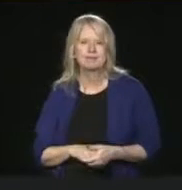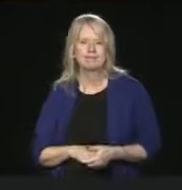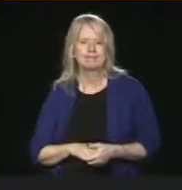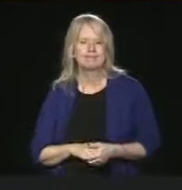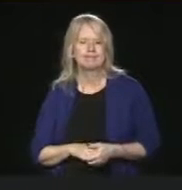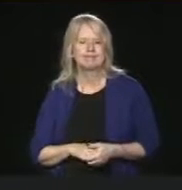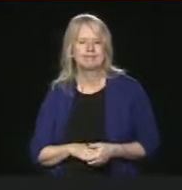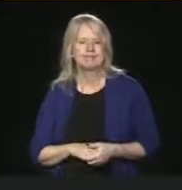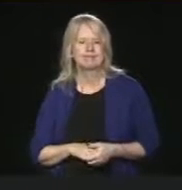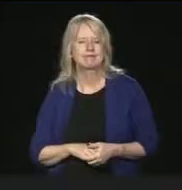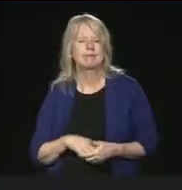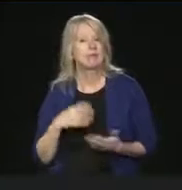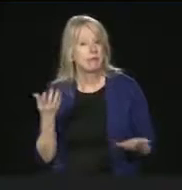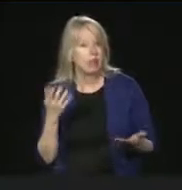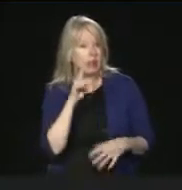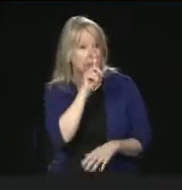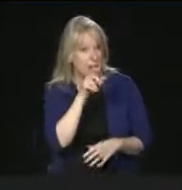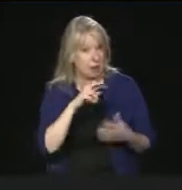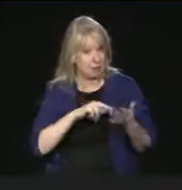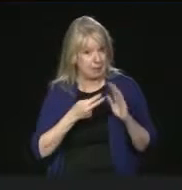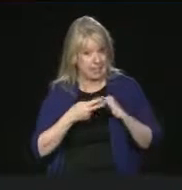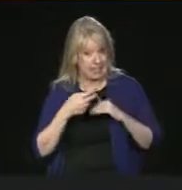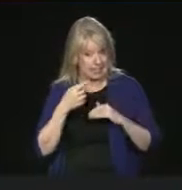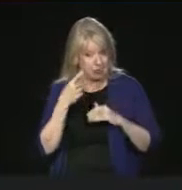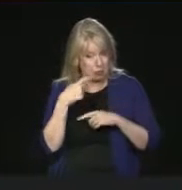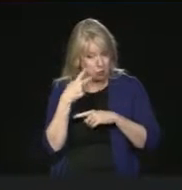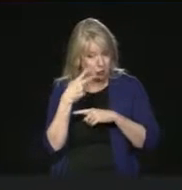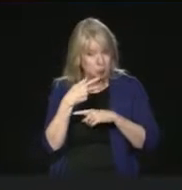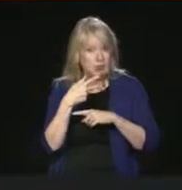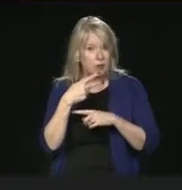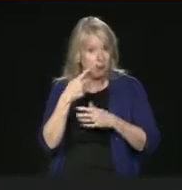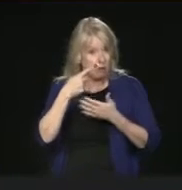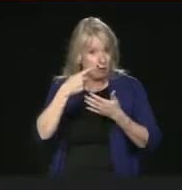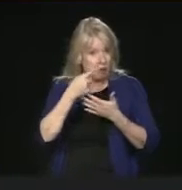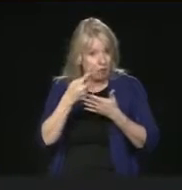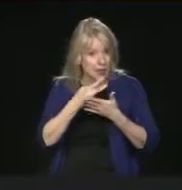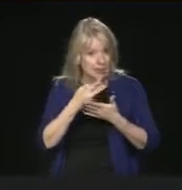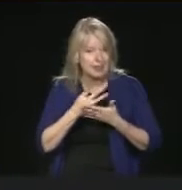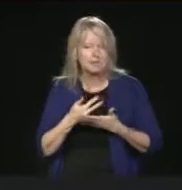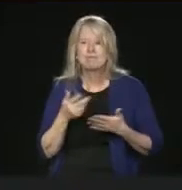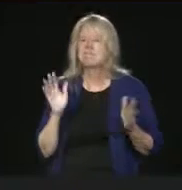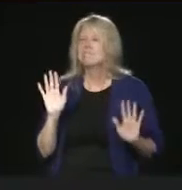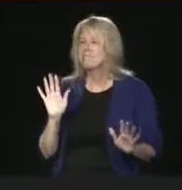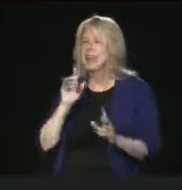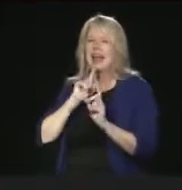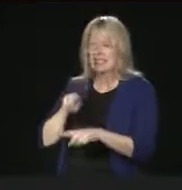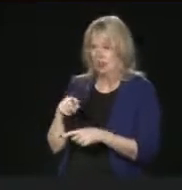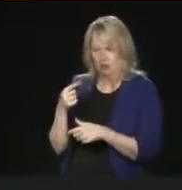So is it a question of days or a week? It's a question of days.